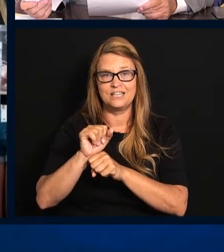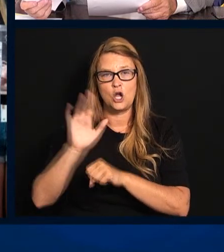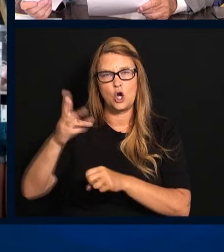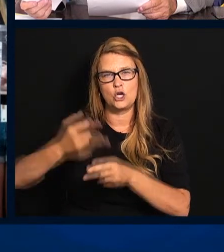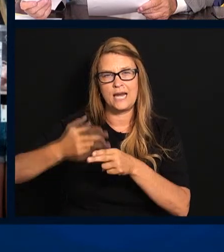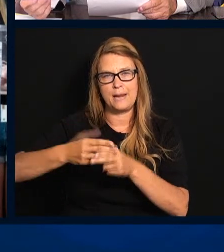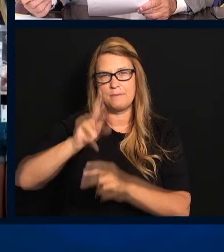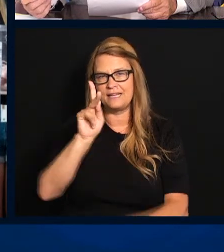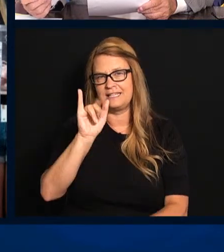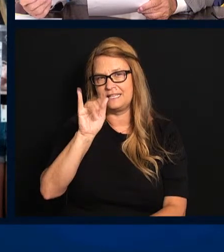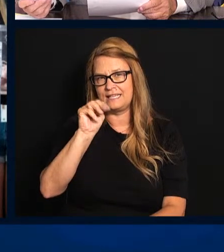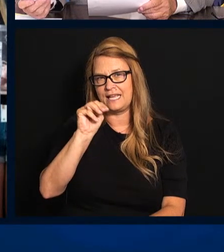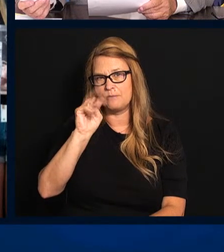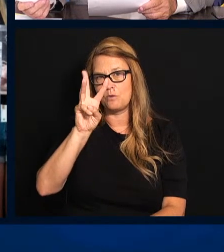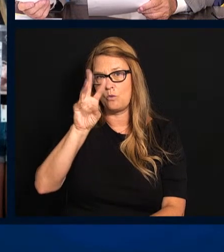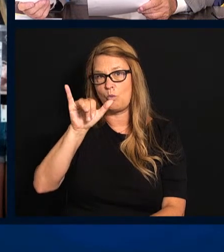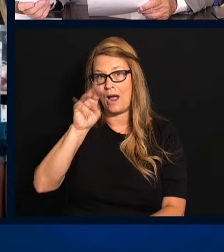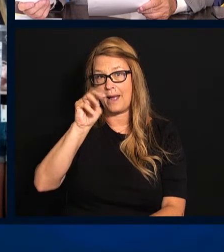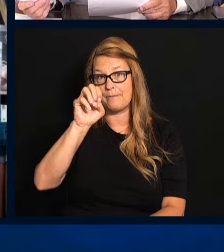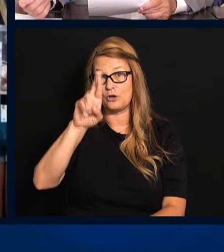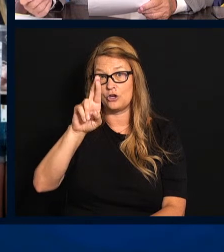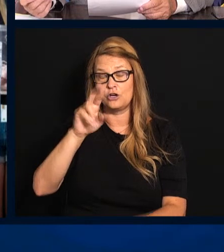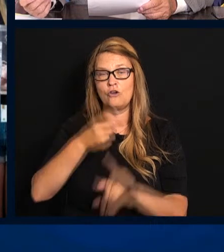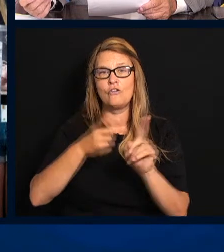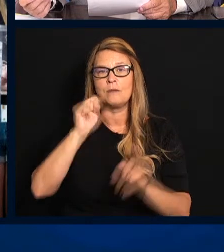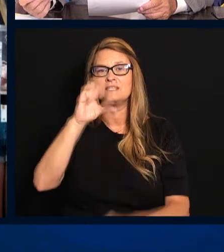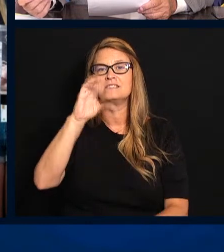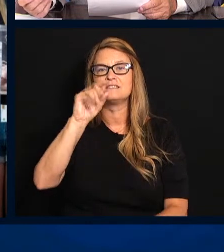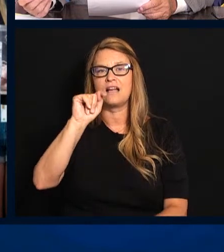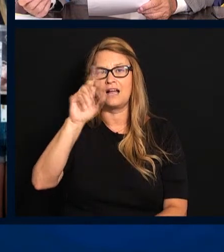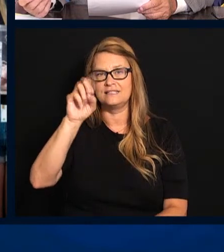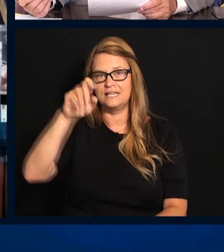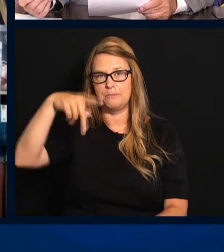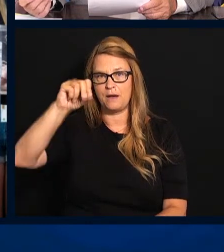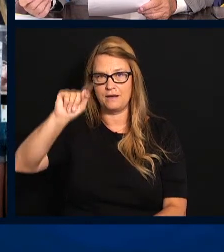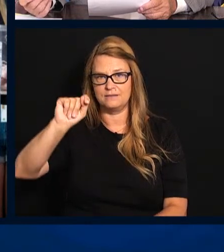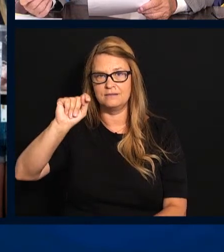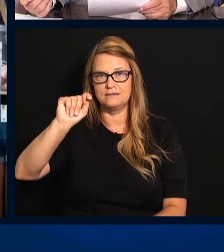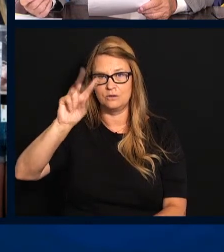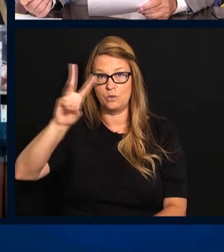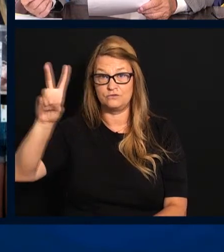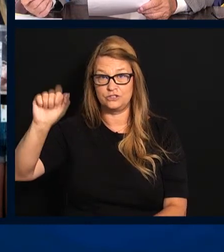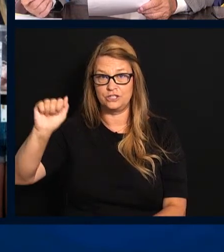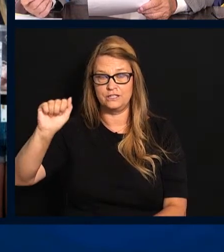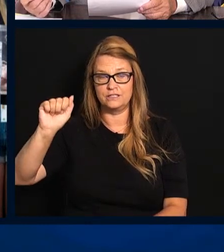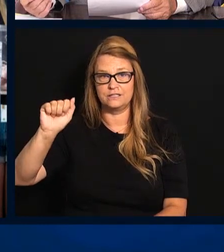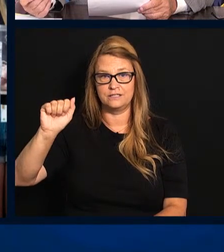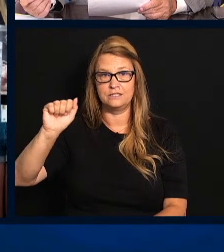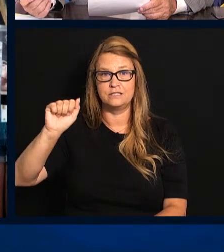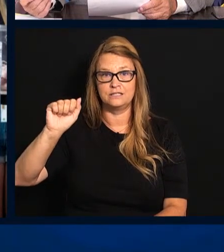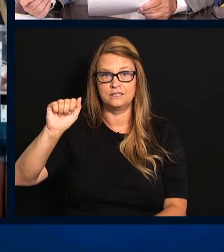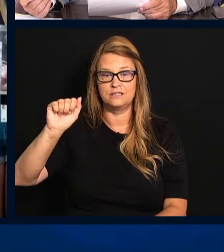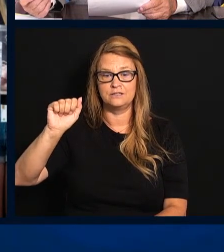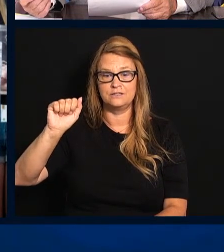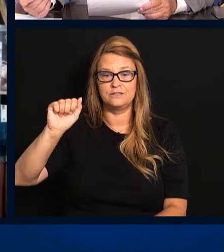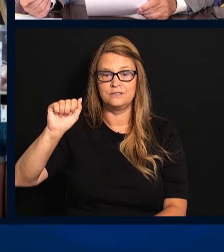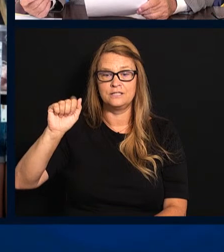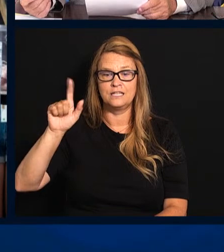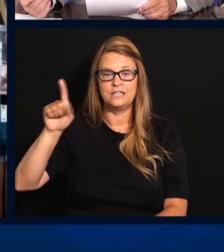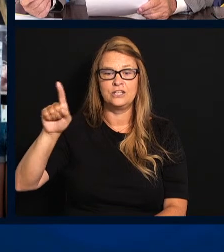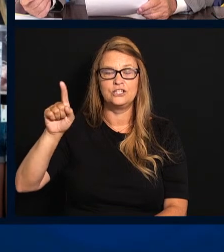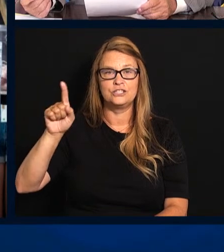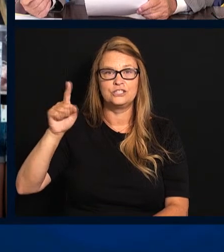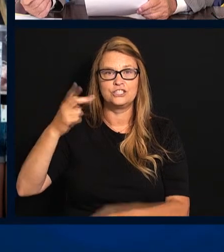name's Kim Weimer, and she's from Scott Depot, and you know, she called